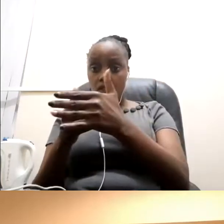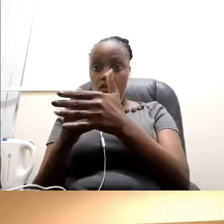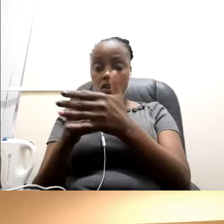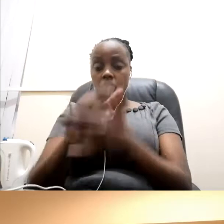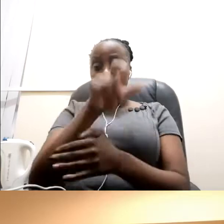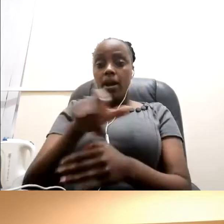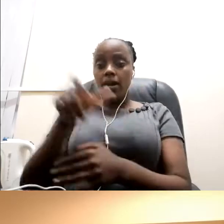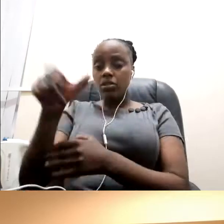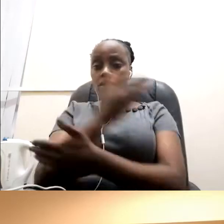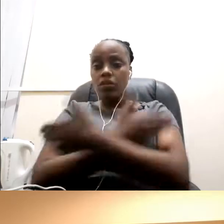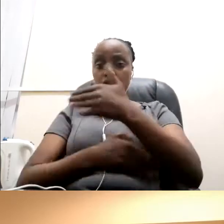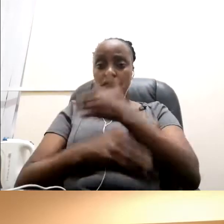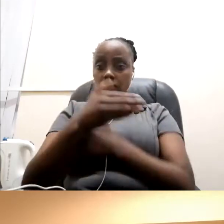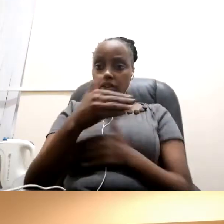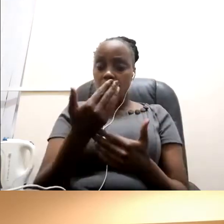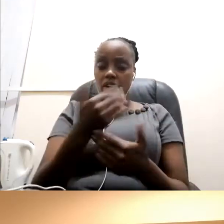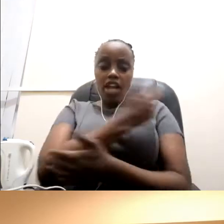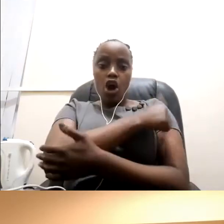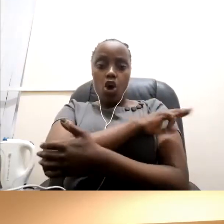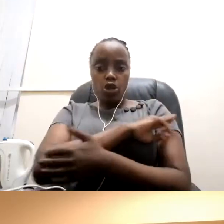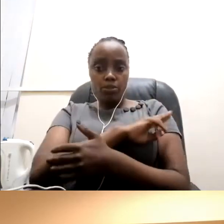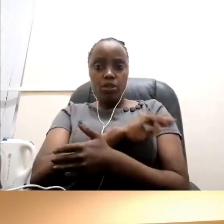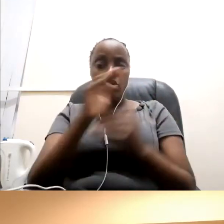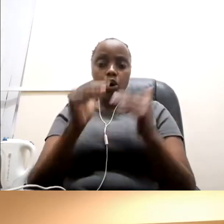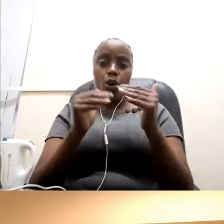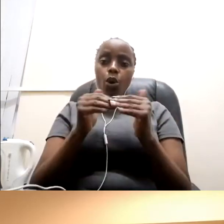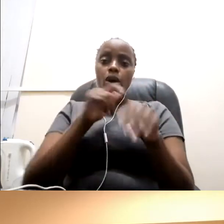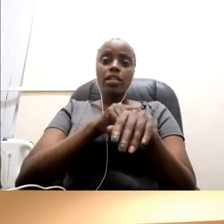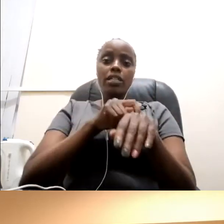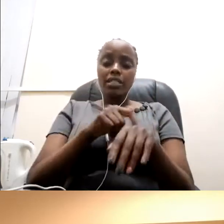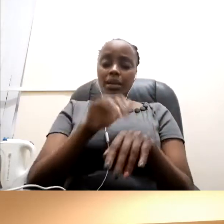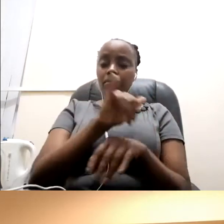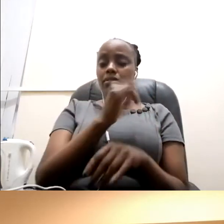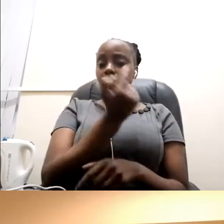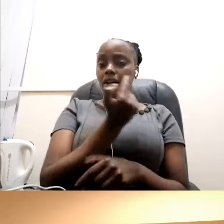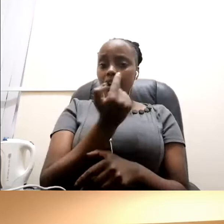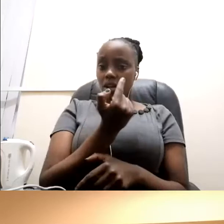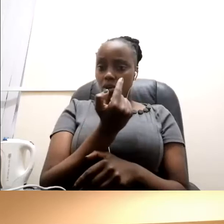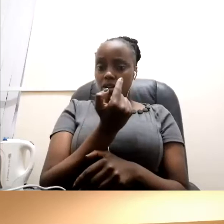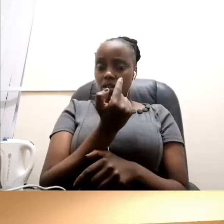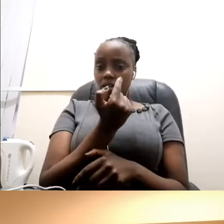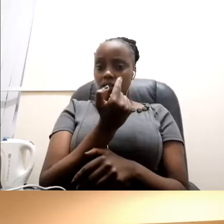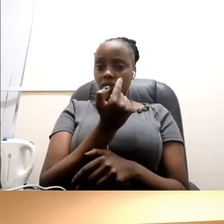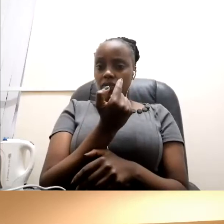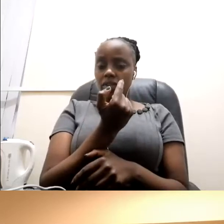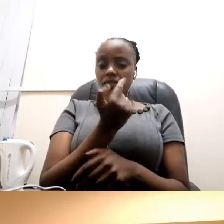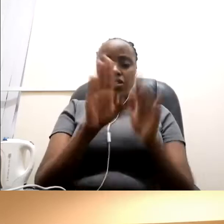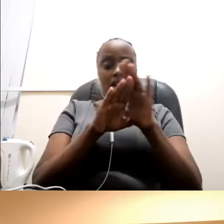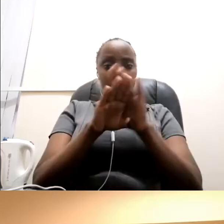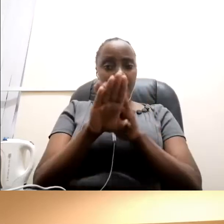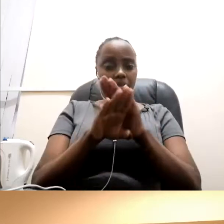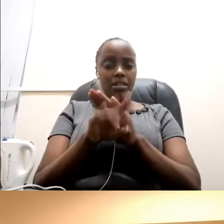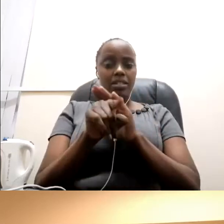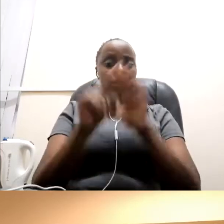attention at the hospital or during the quarantine has been accessibility.